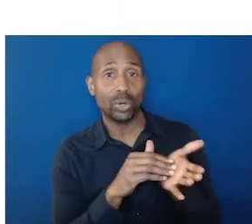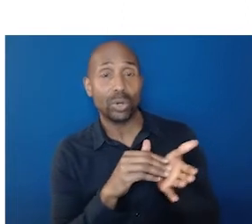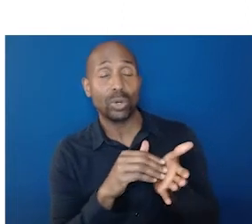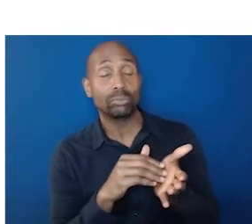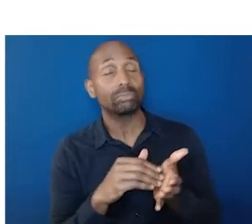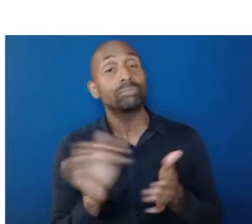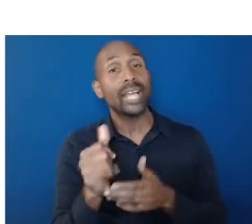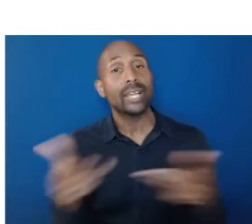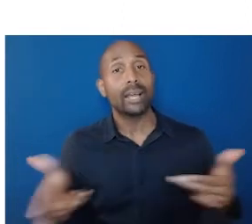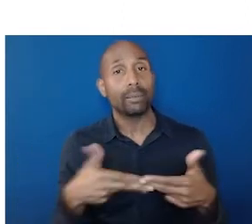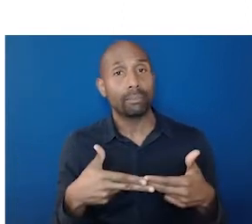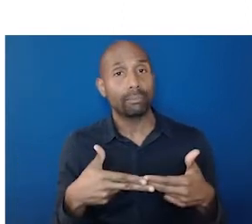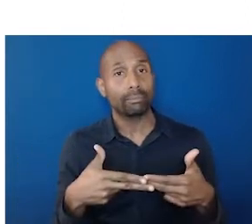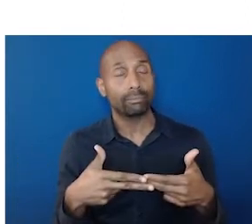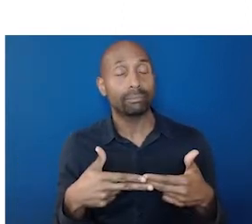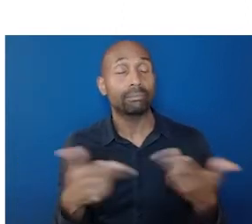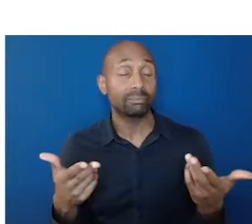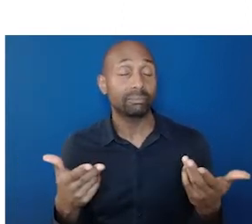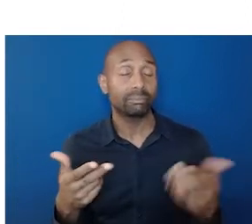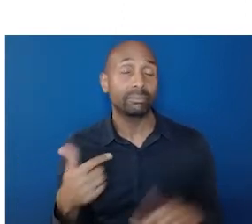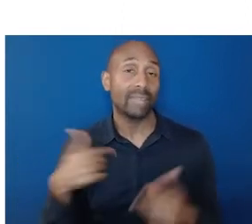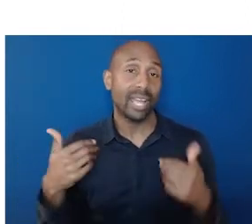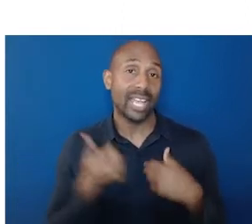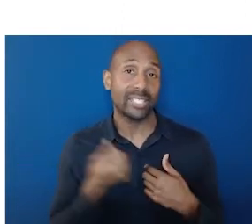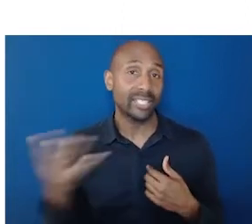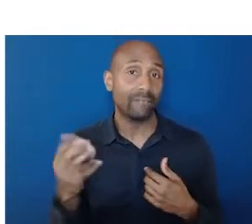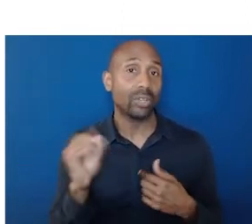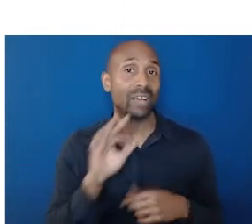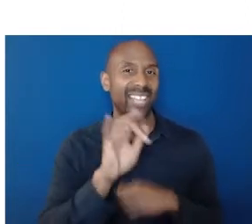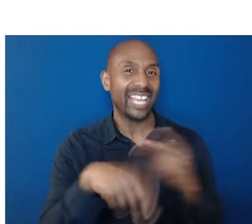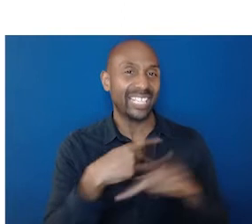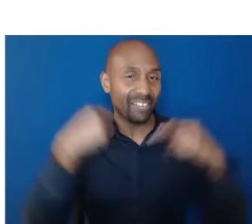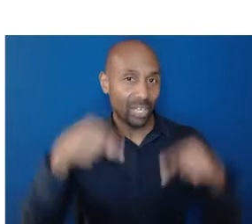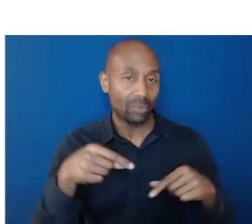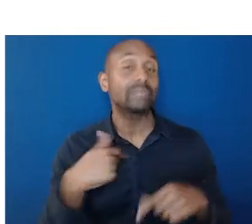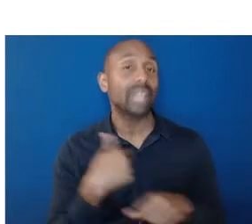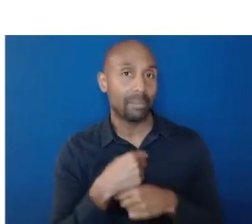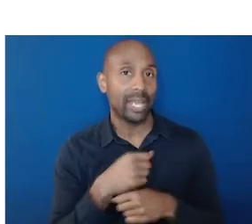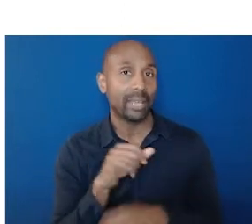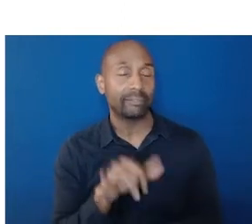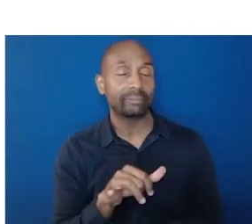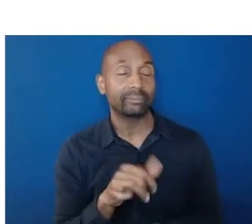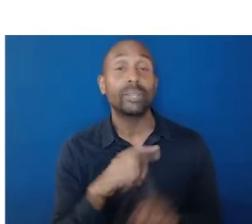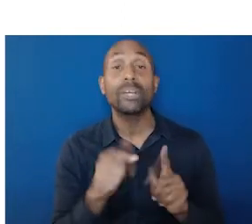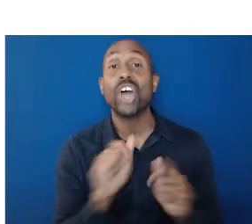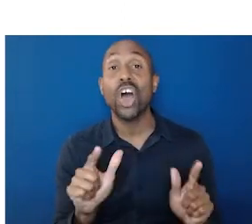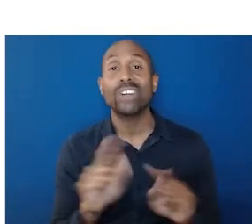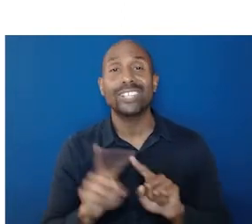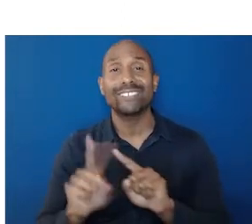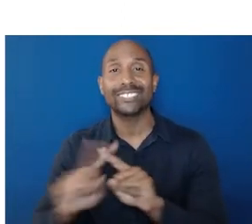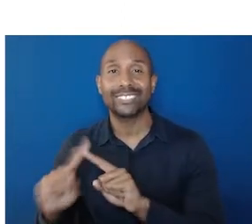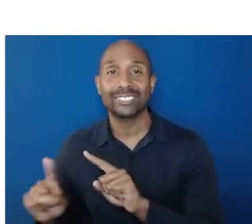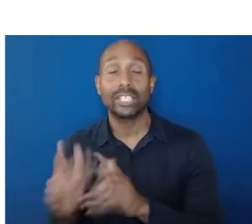is a belt. I had a series of those, and all of them were different.